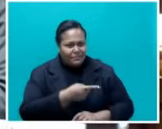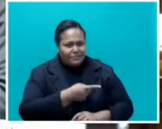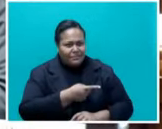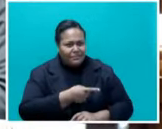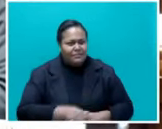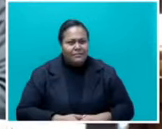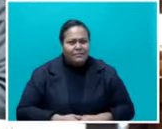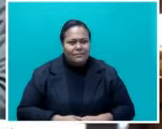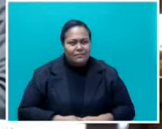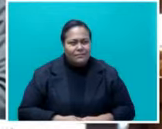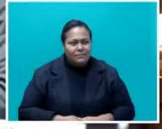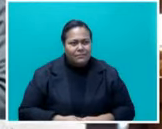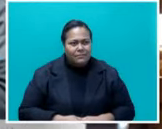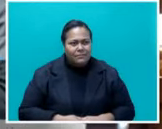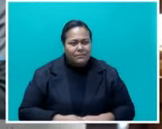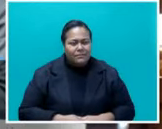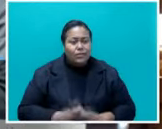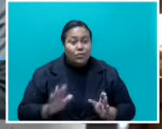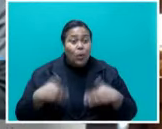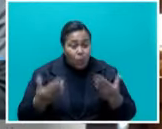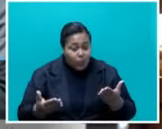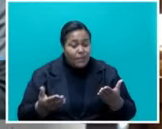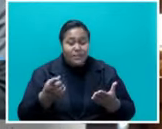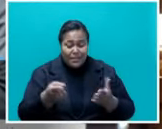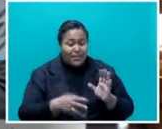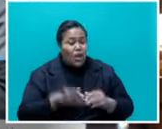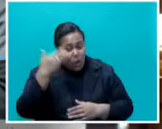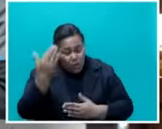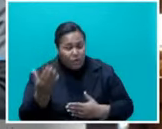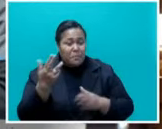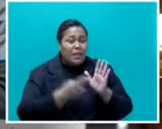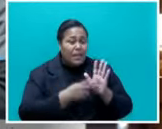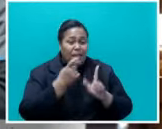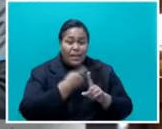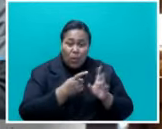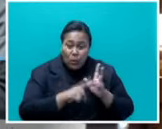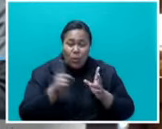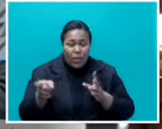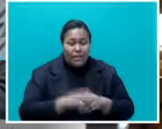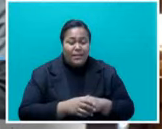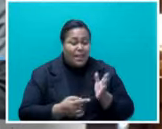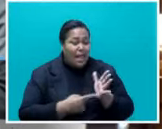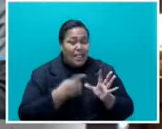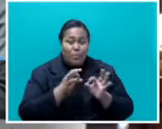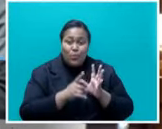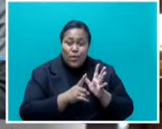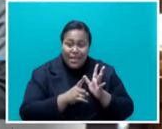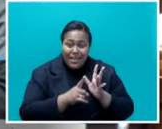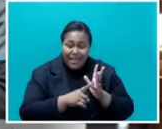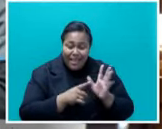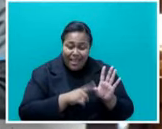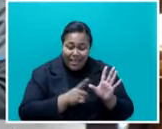In usual capricious manner, you have Honourable Nawai Kula, Honourable Tambuya jumping the gun, Honourable Niko Nawai Kula